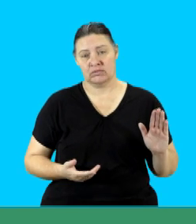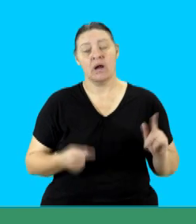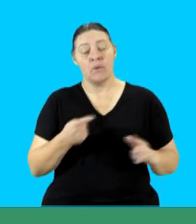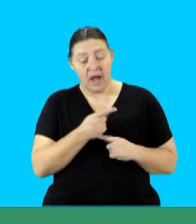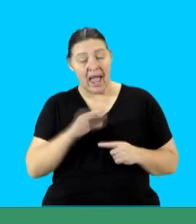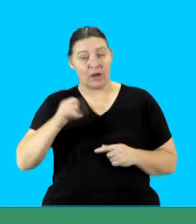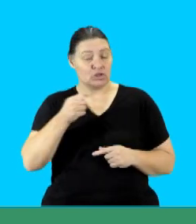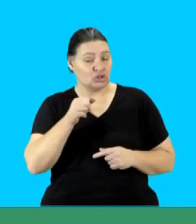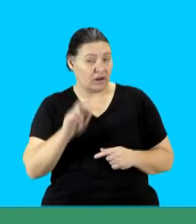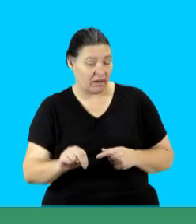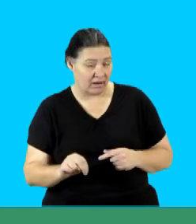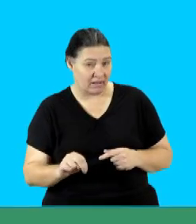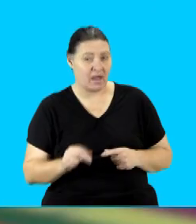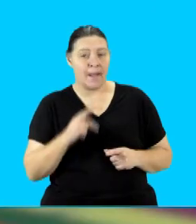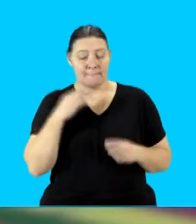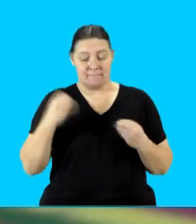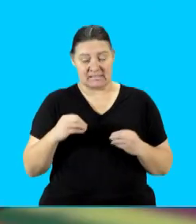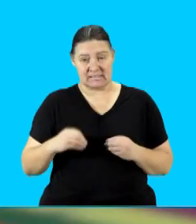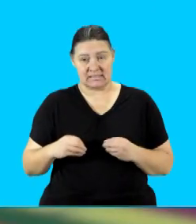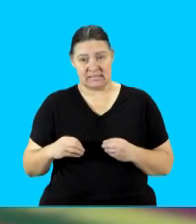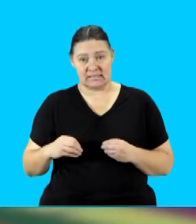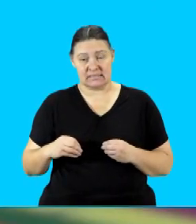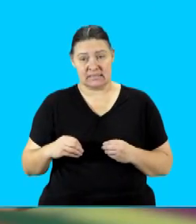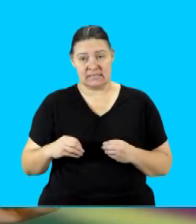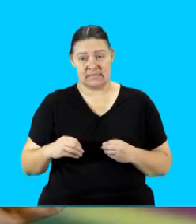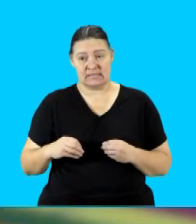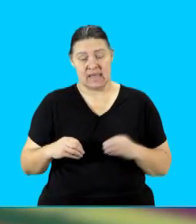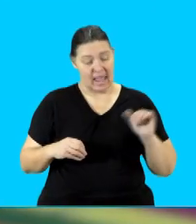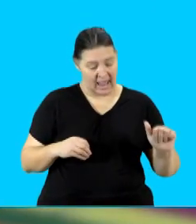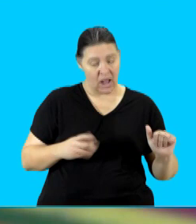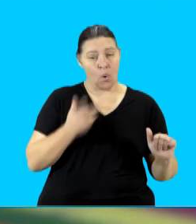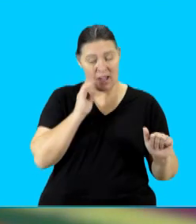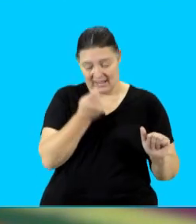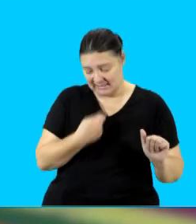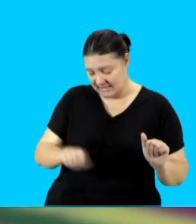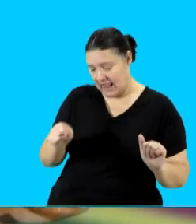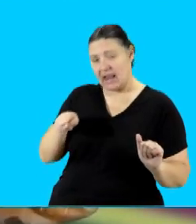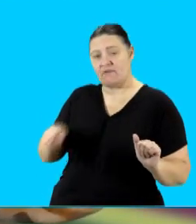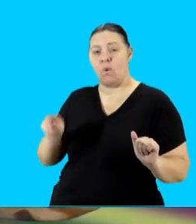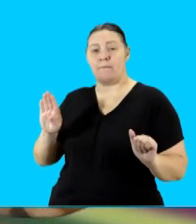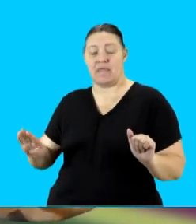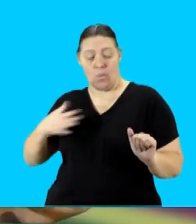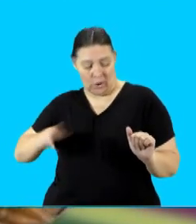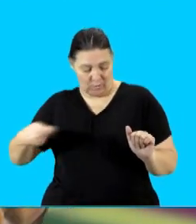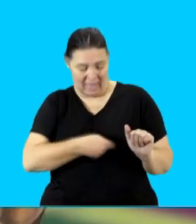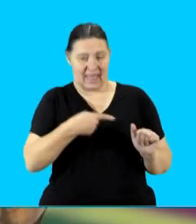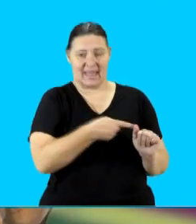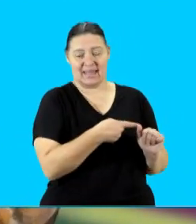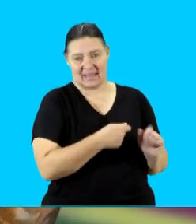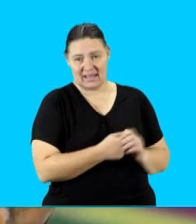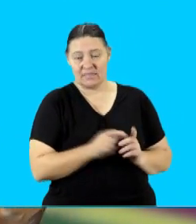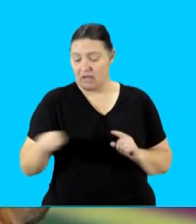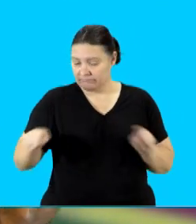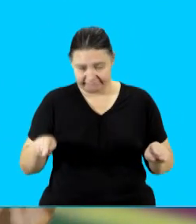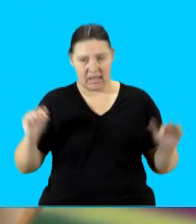with acquisitions, two businesses, business number A agrees to sell its business to business number B.